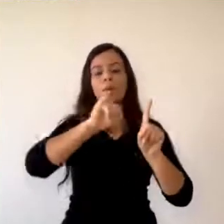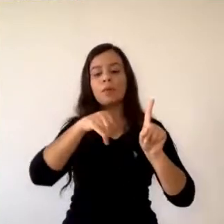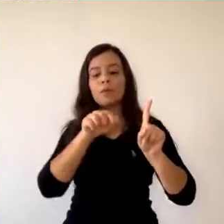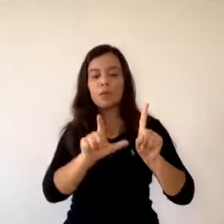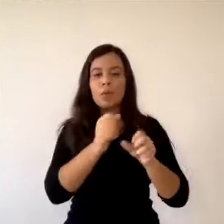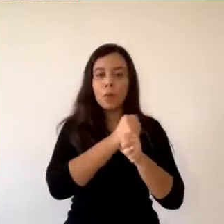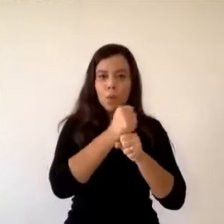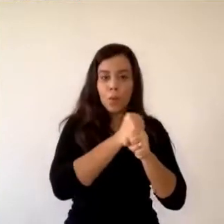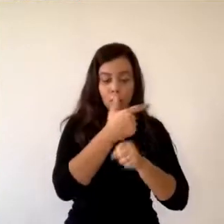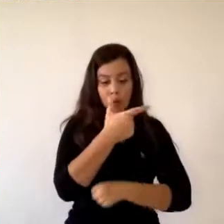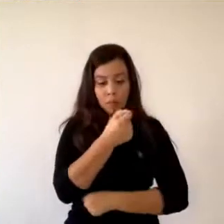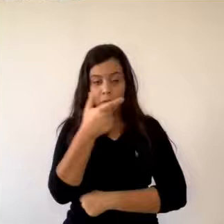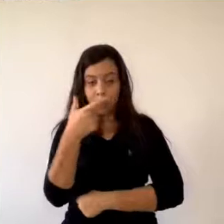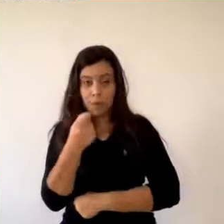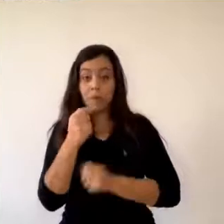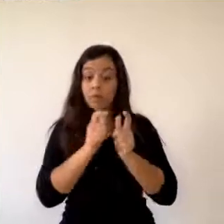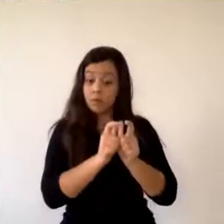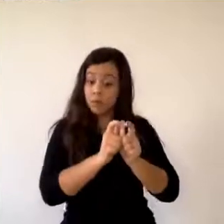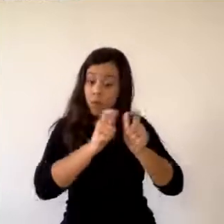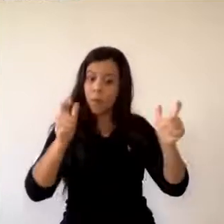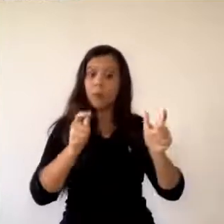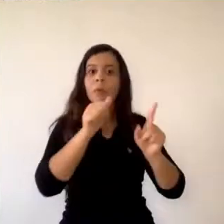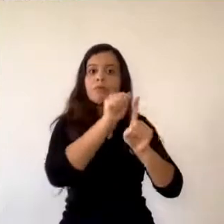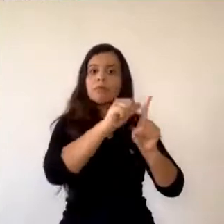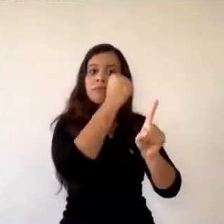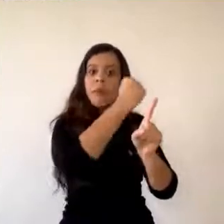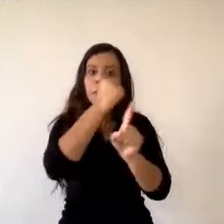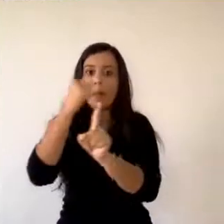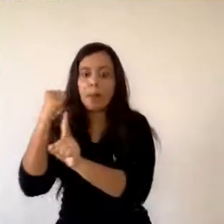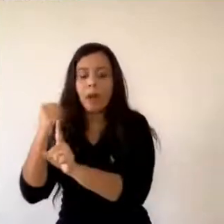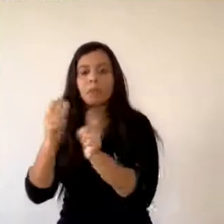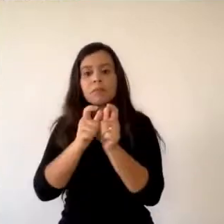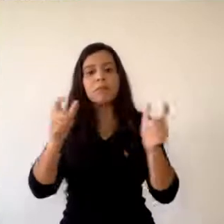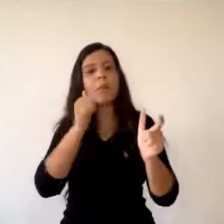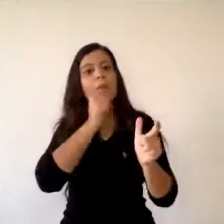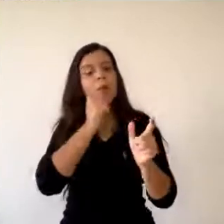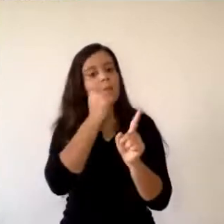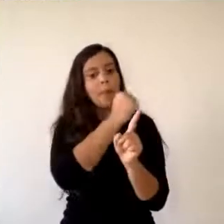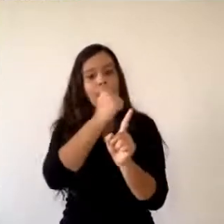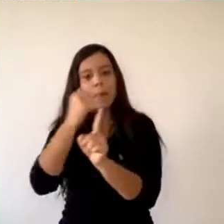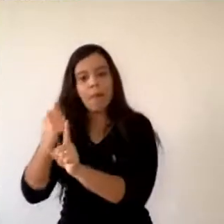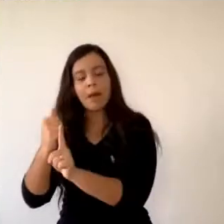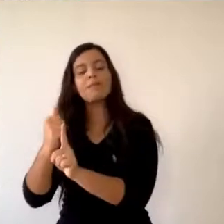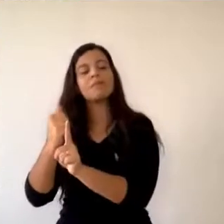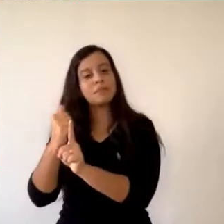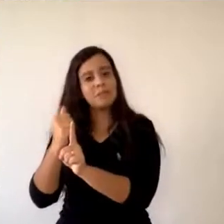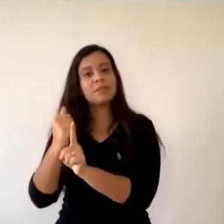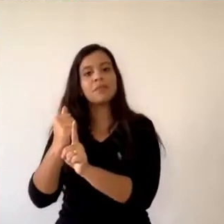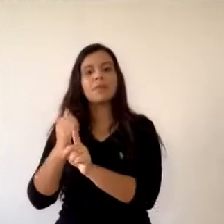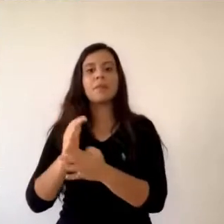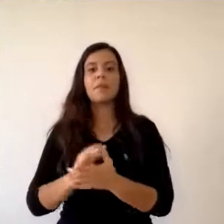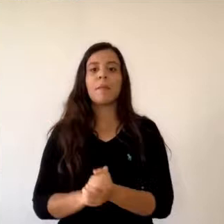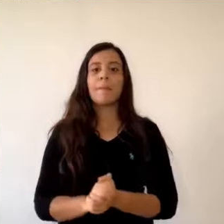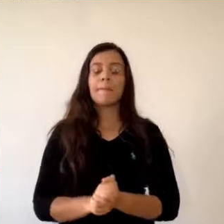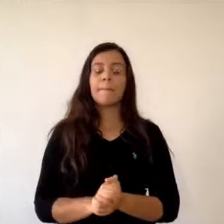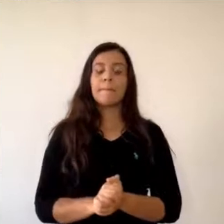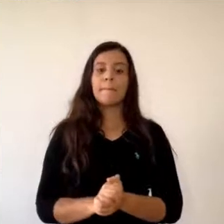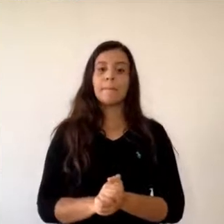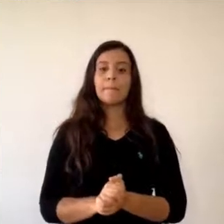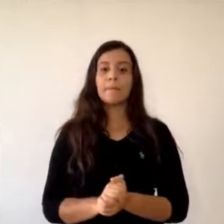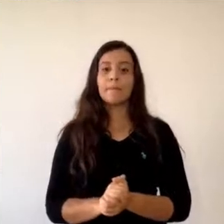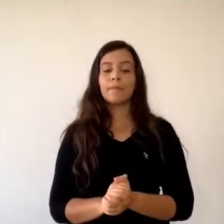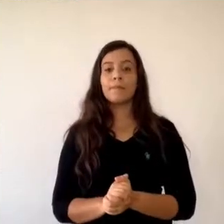And it's been observed in the study that there's been an increase in the number of women who